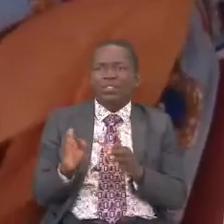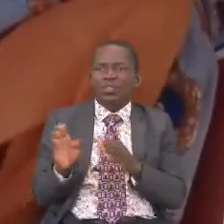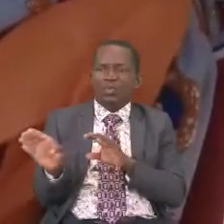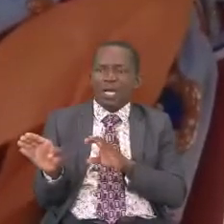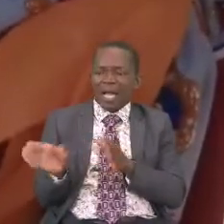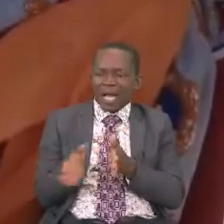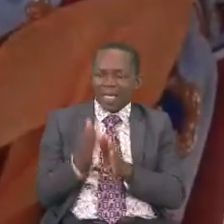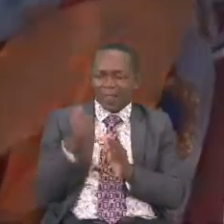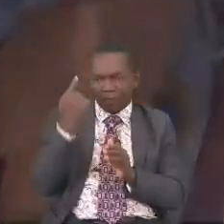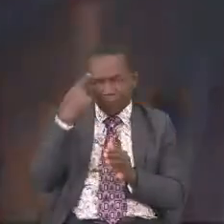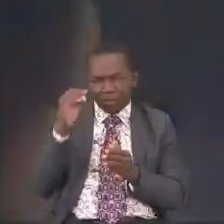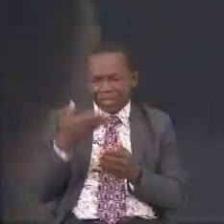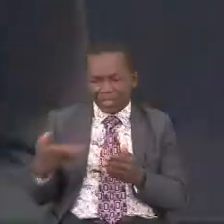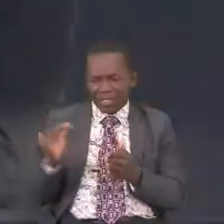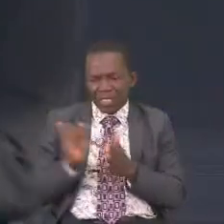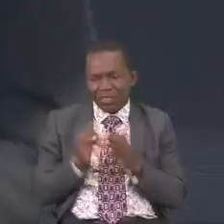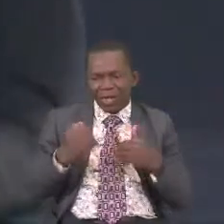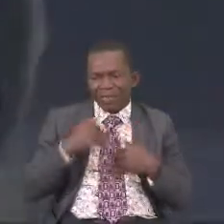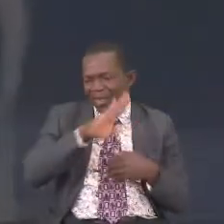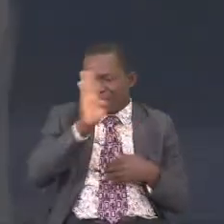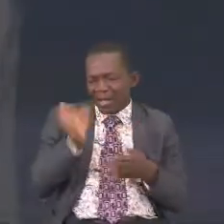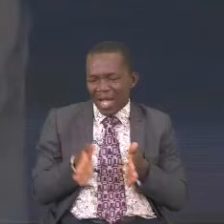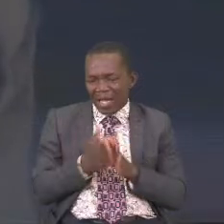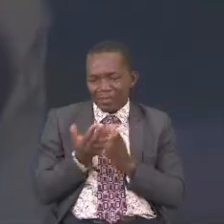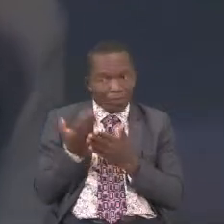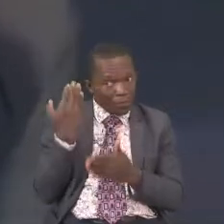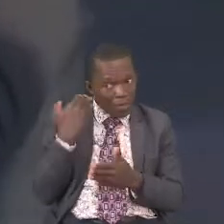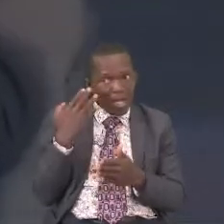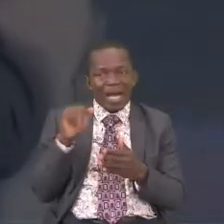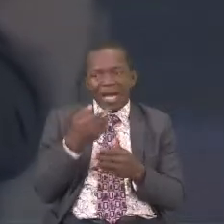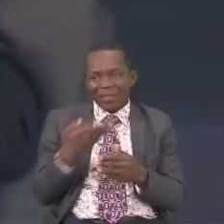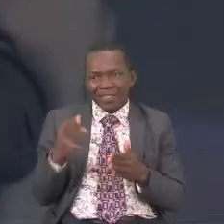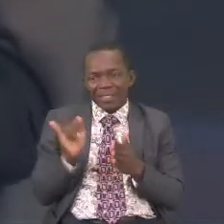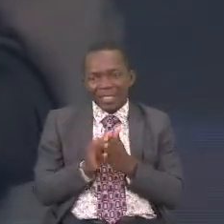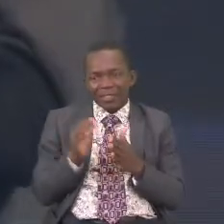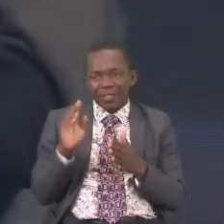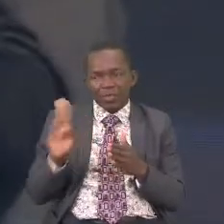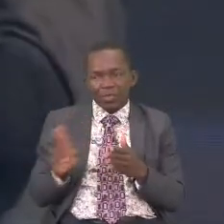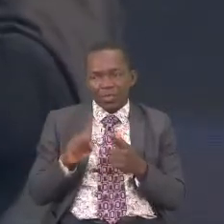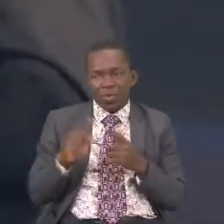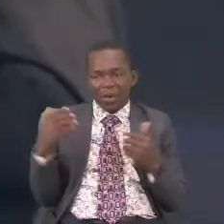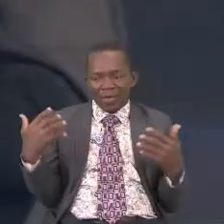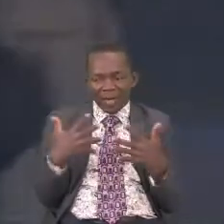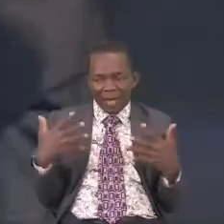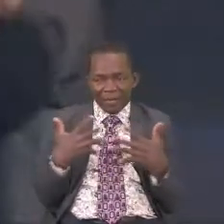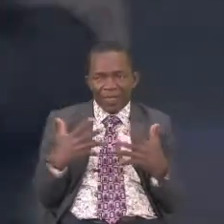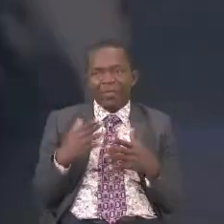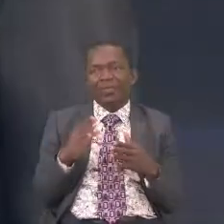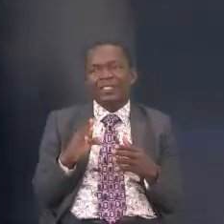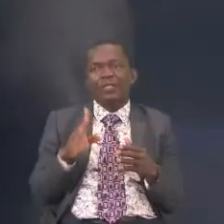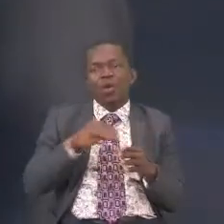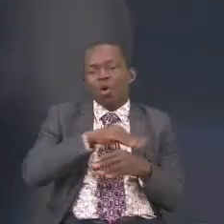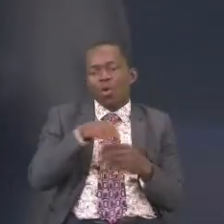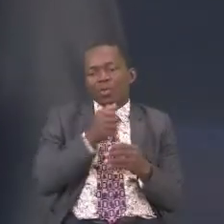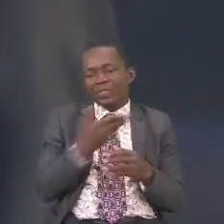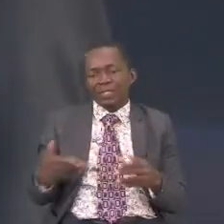for things you have never asked for before. And the things that you to frighten you and to intimidate you, all those